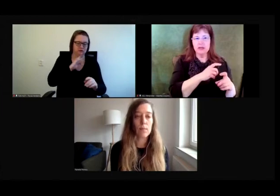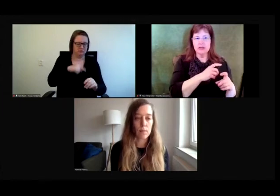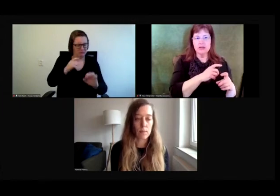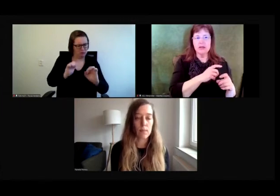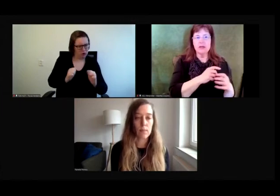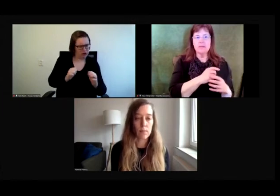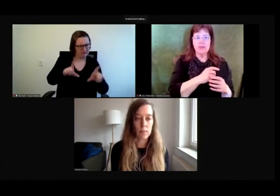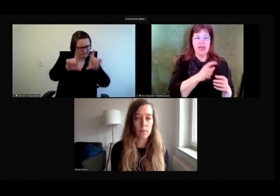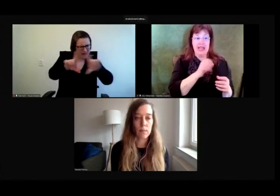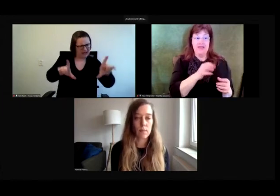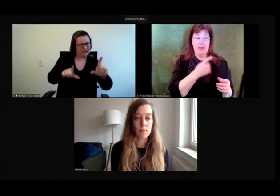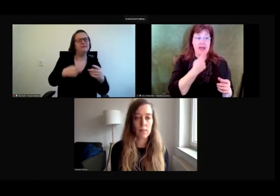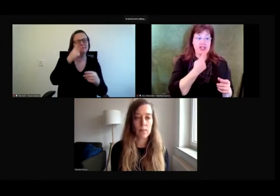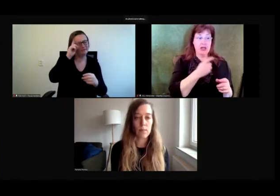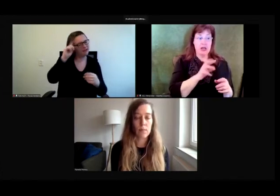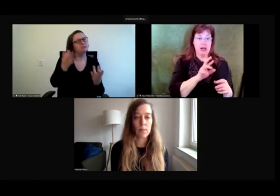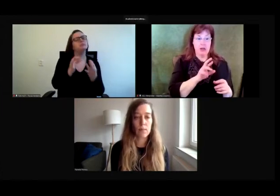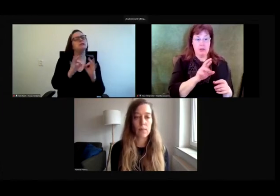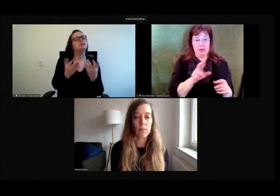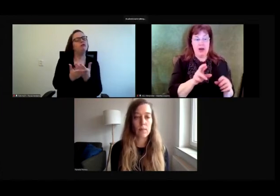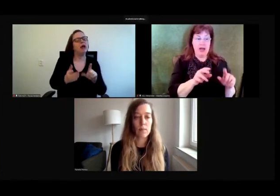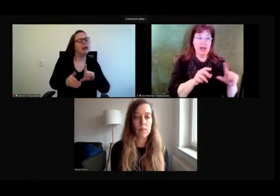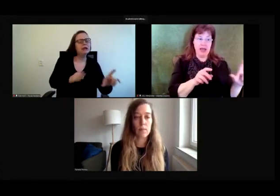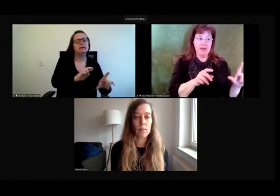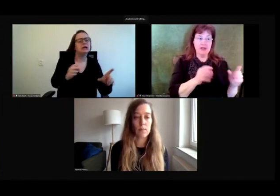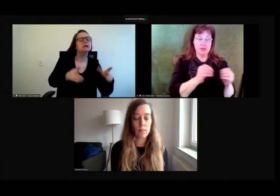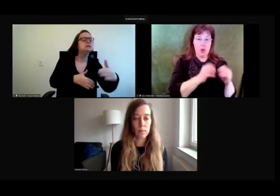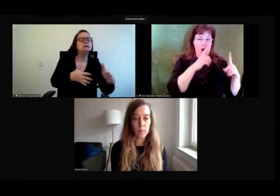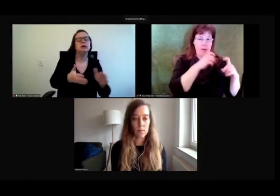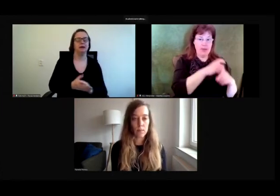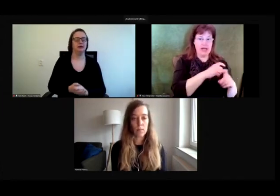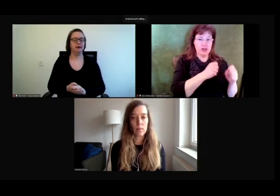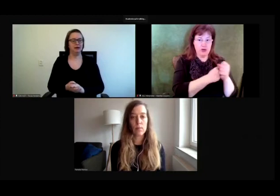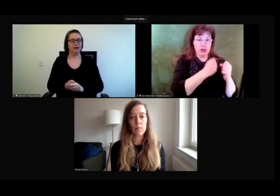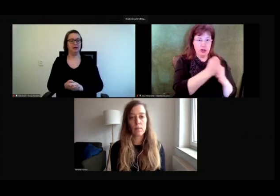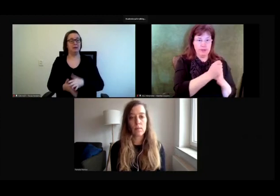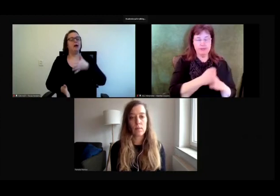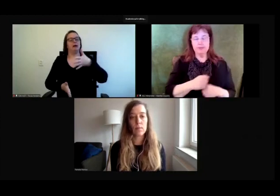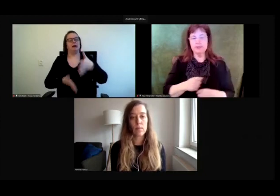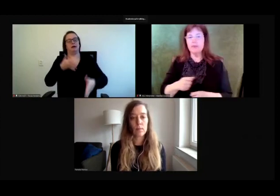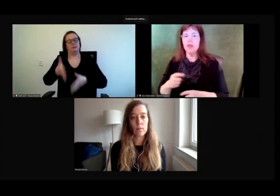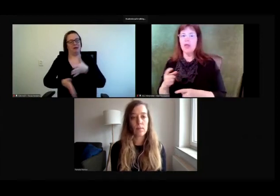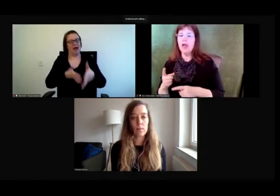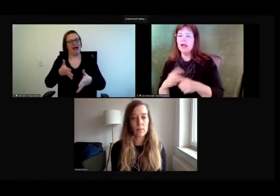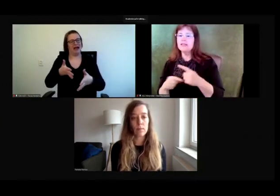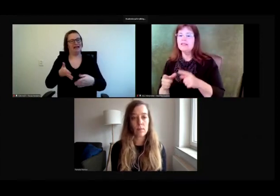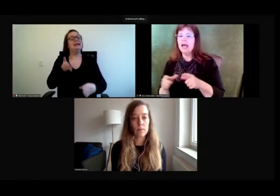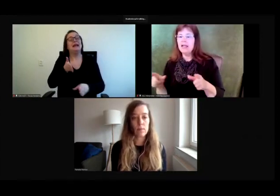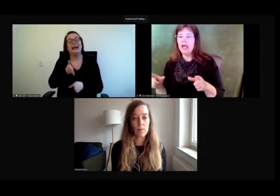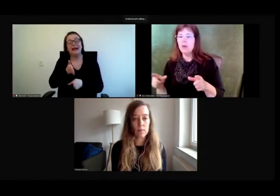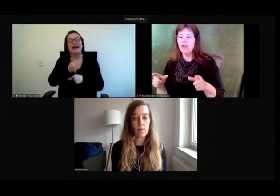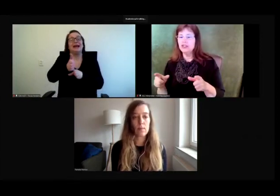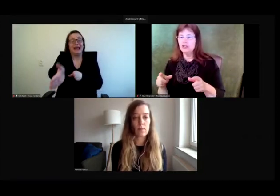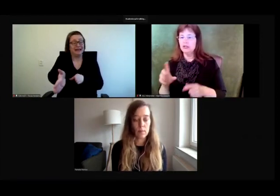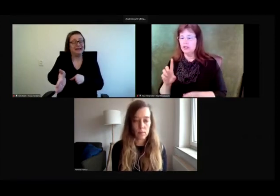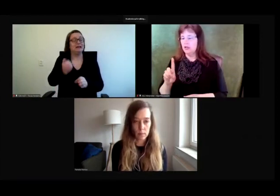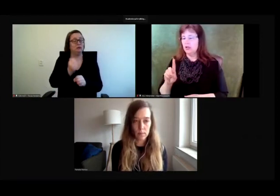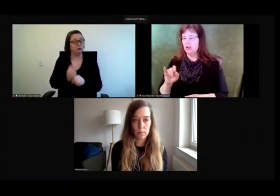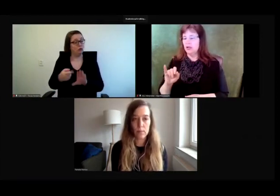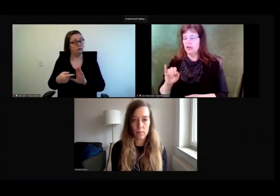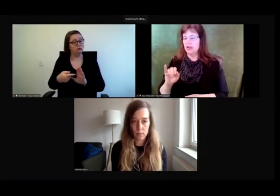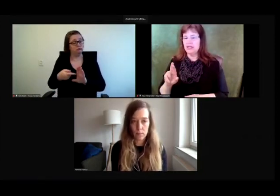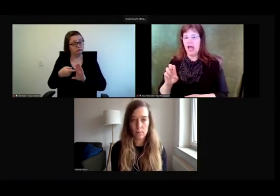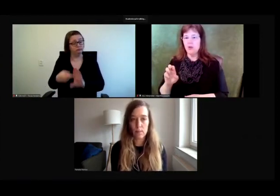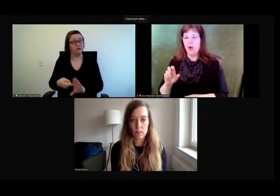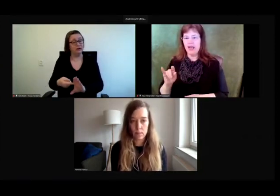present, and so in sign, the direction is still indicated as for